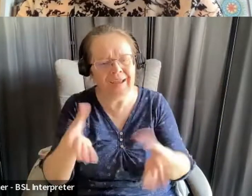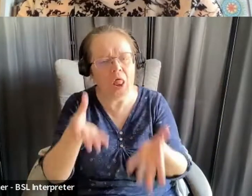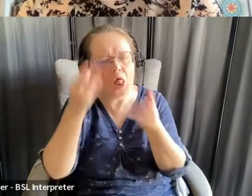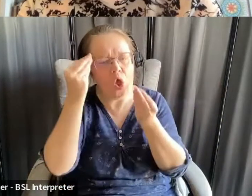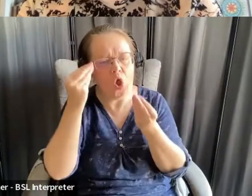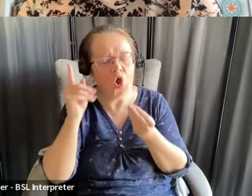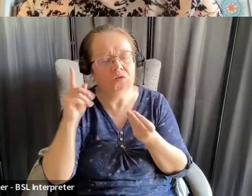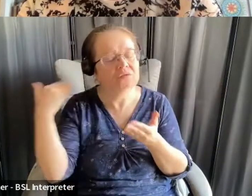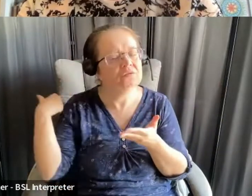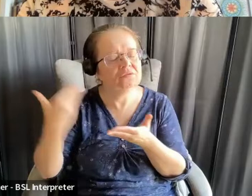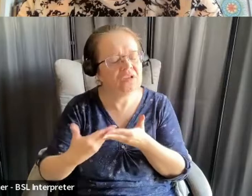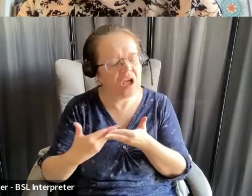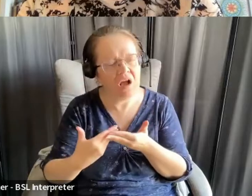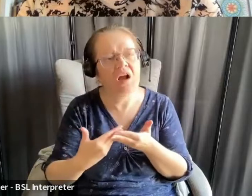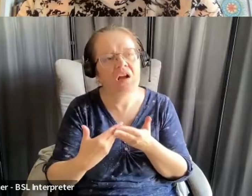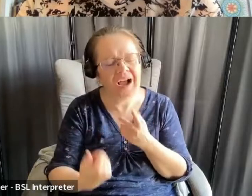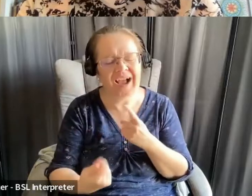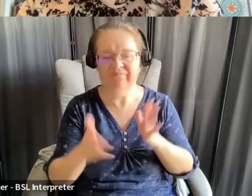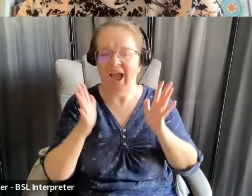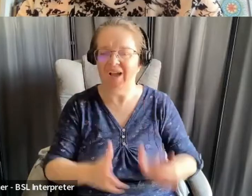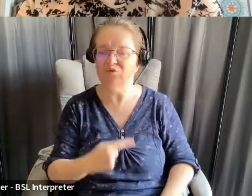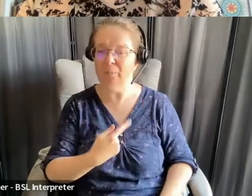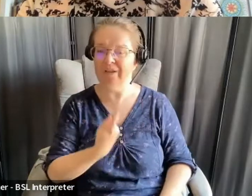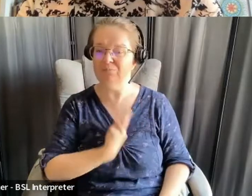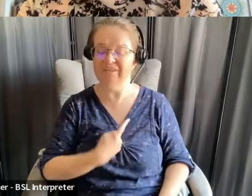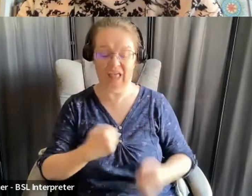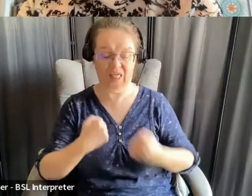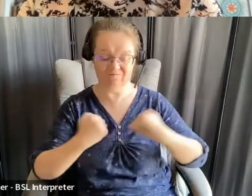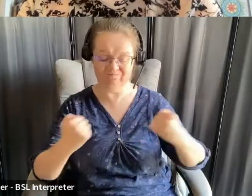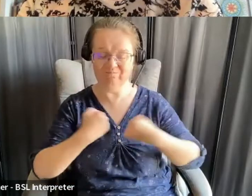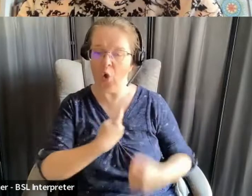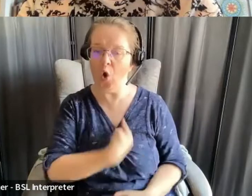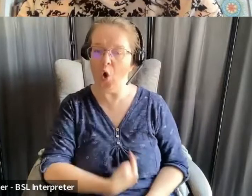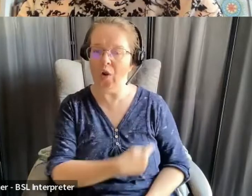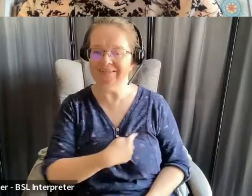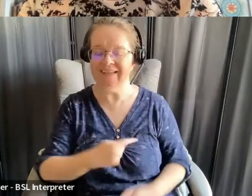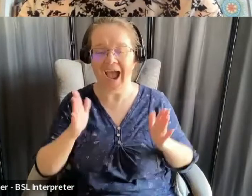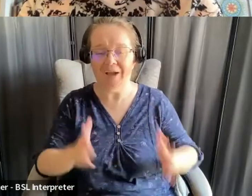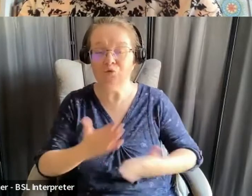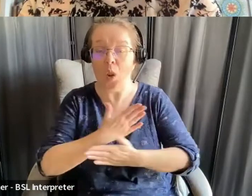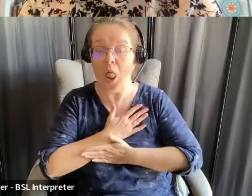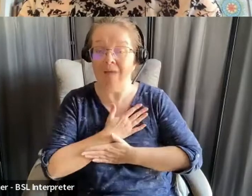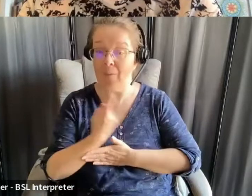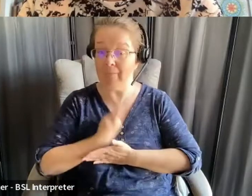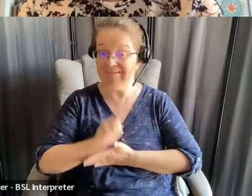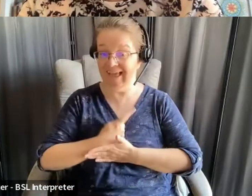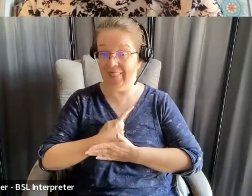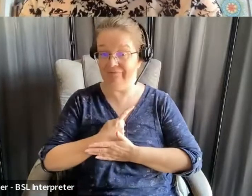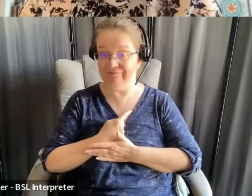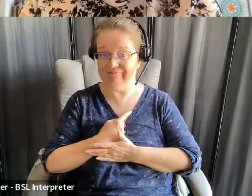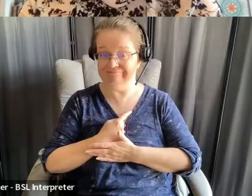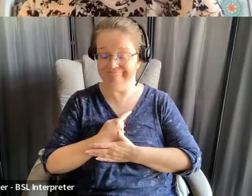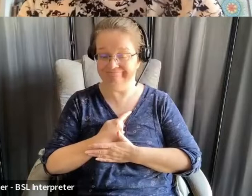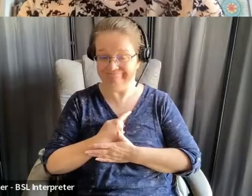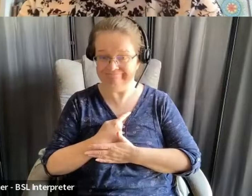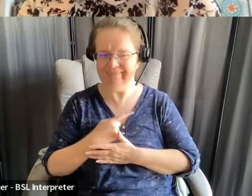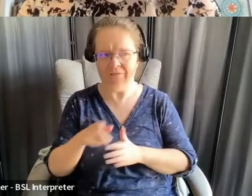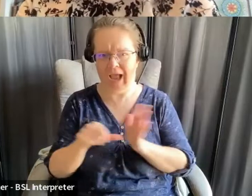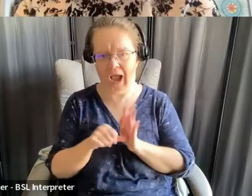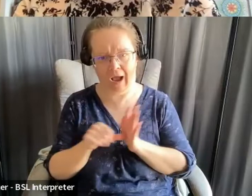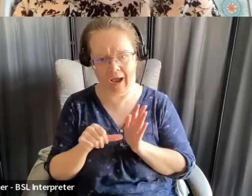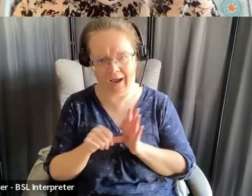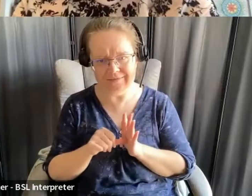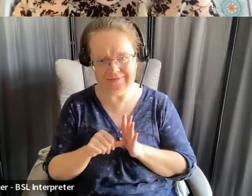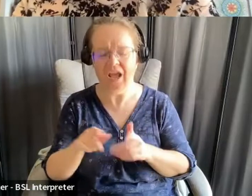to be honest with myself and start to love me, which is probably one of the hardest things to do. Again, it's a bit of a